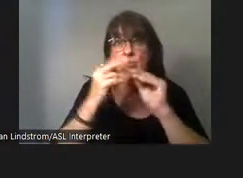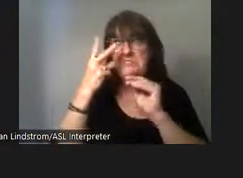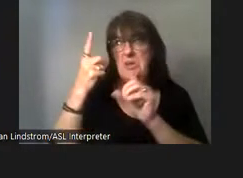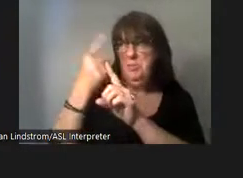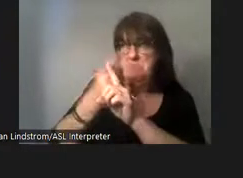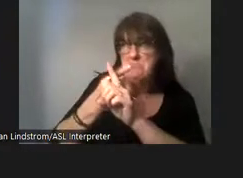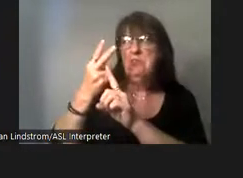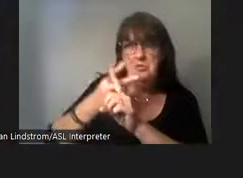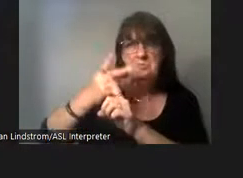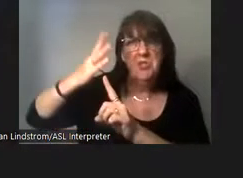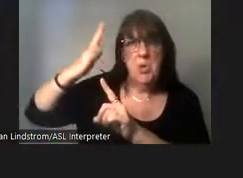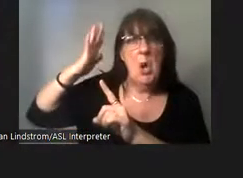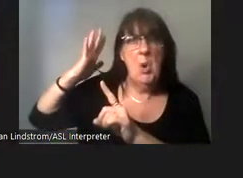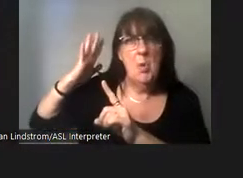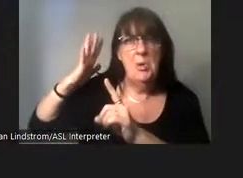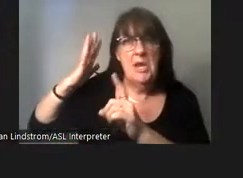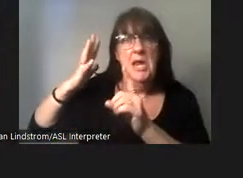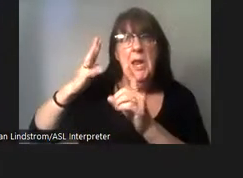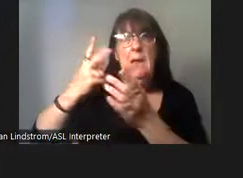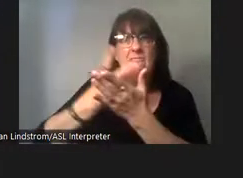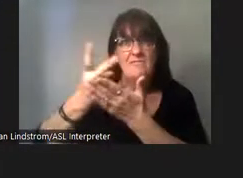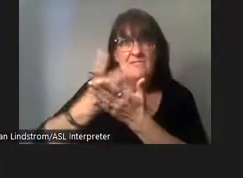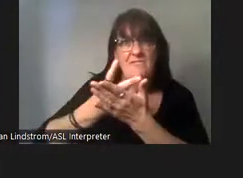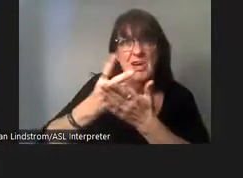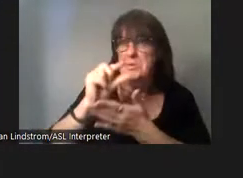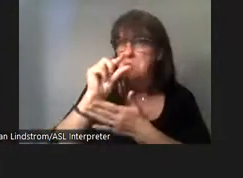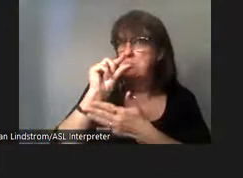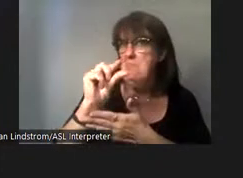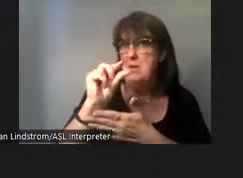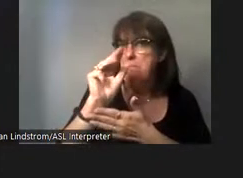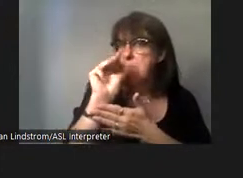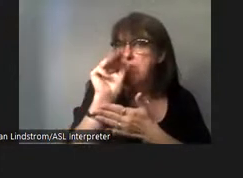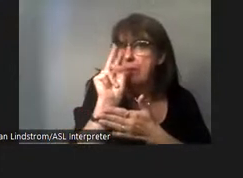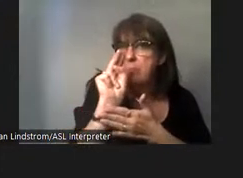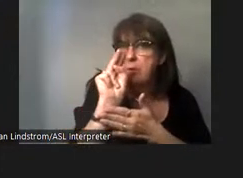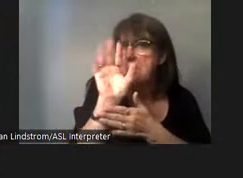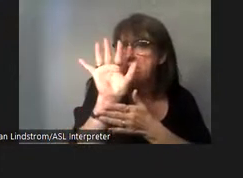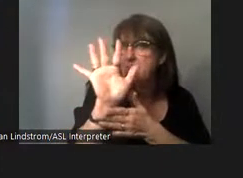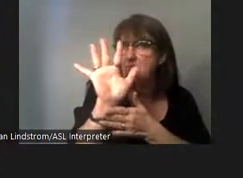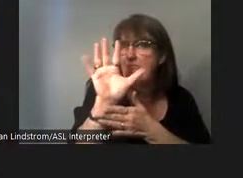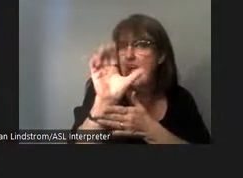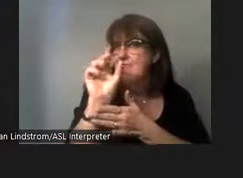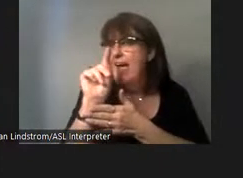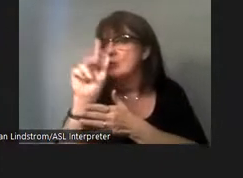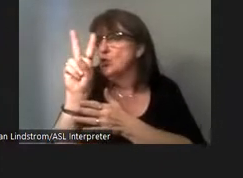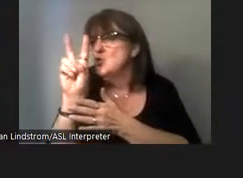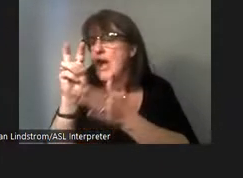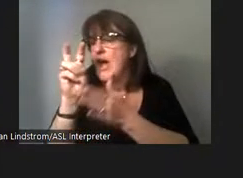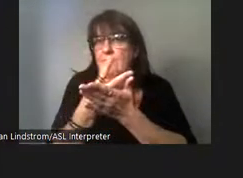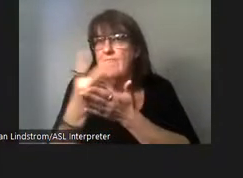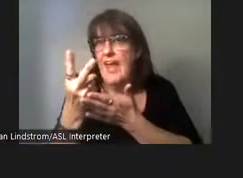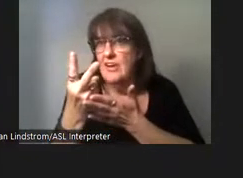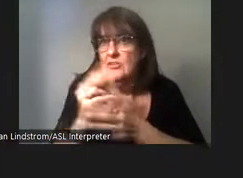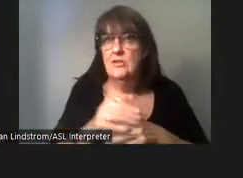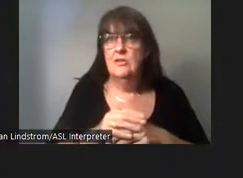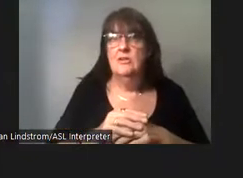ago, the number of failures were minimal. And when I say minimal, we're talking like 5 out of 200. And, you know, that's only they